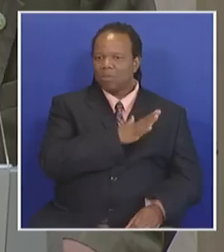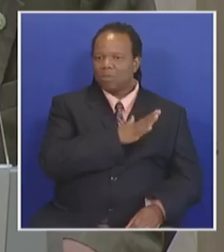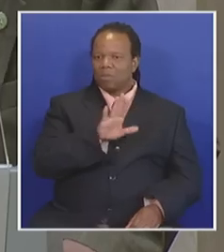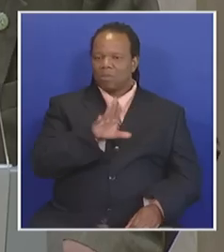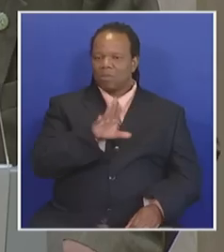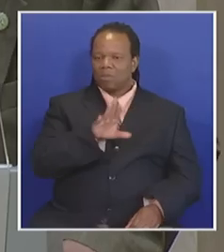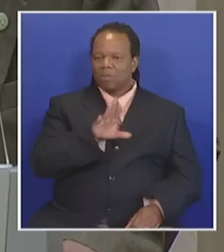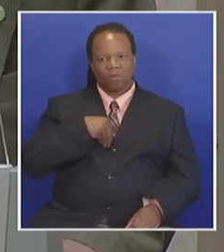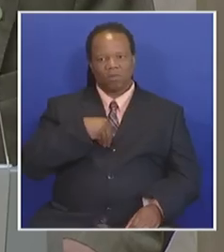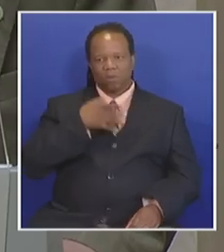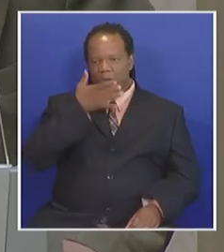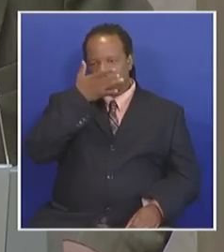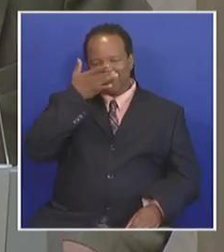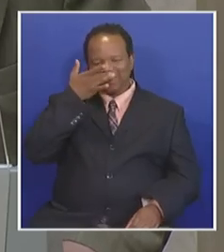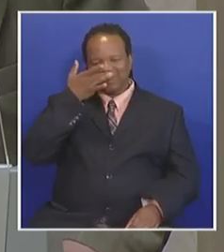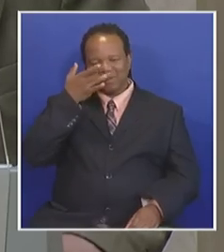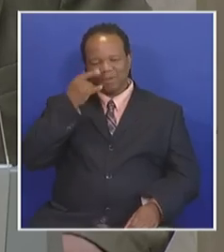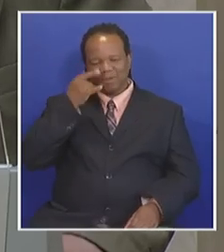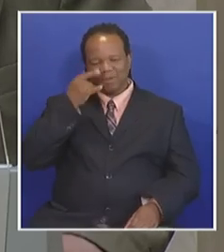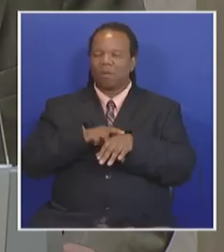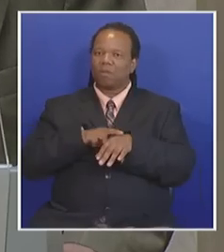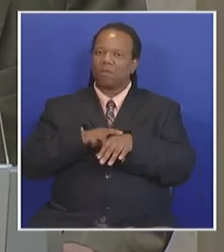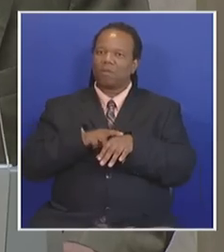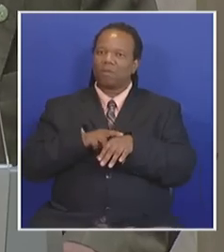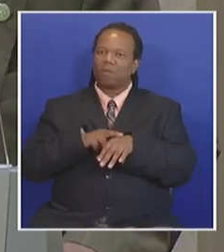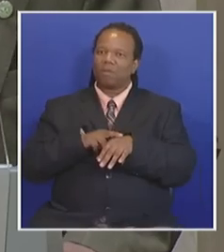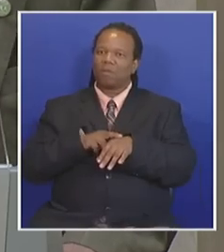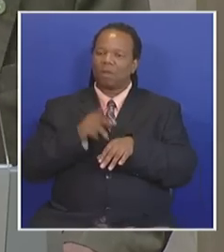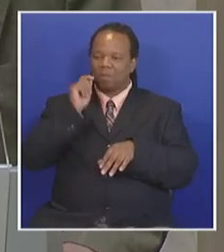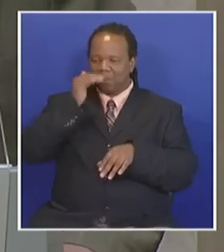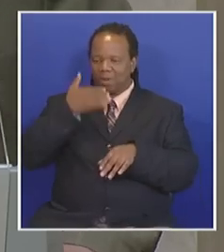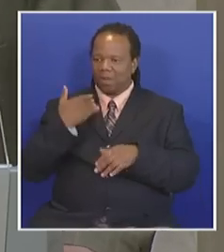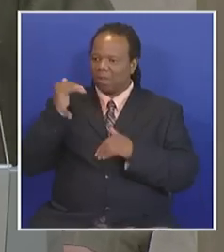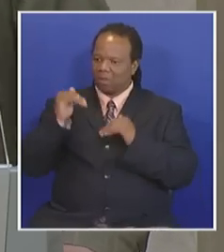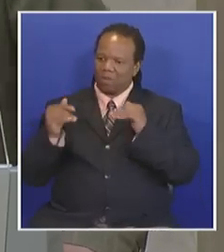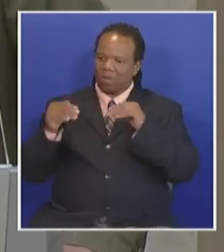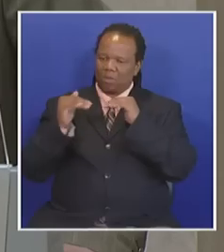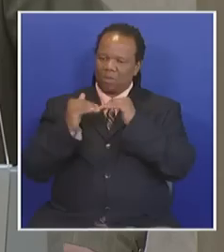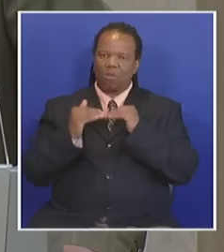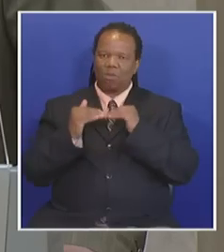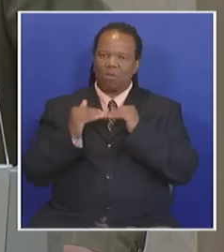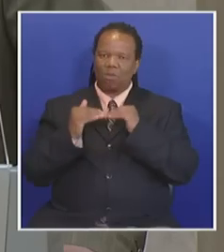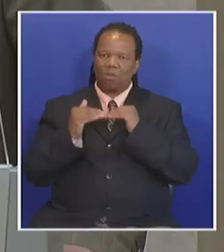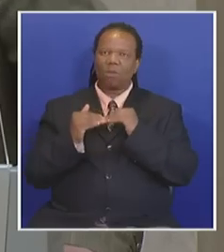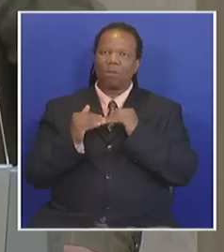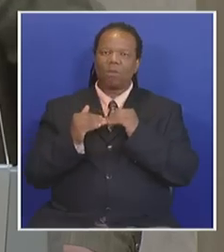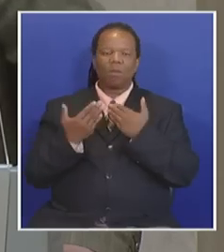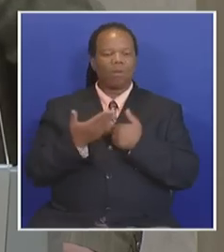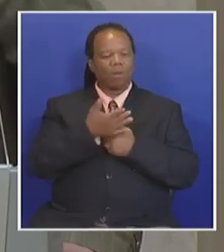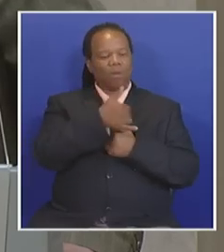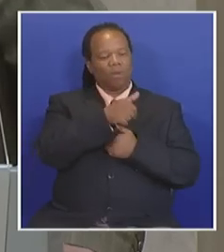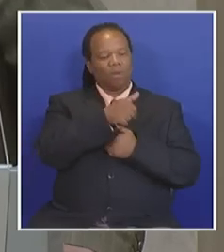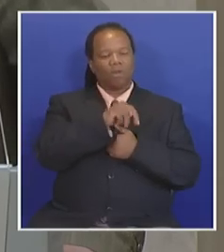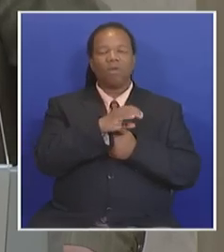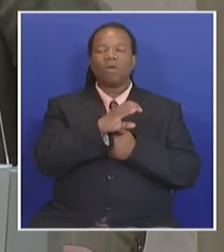racism, sexism, and racial prejudice. It was no surprise when the ANC's highly respected